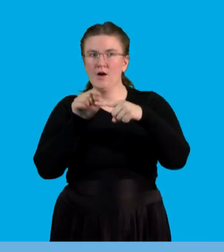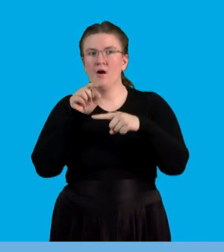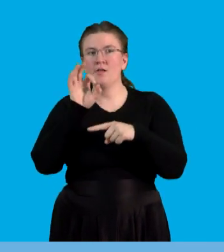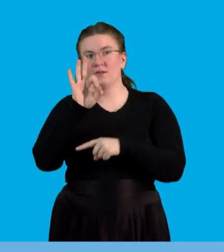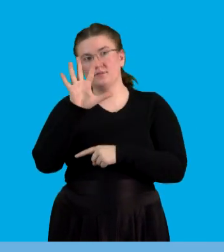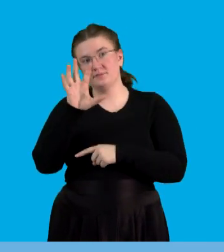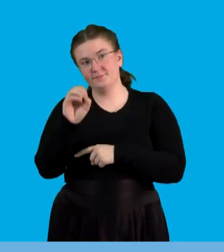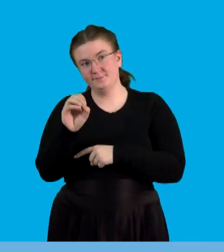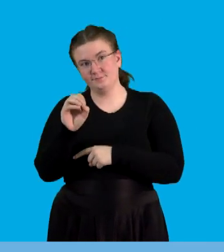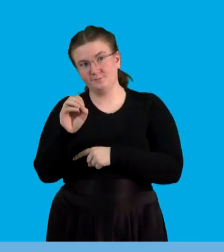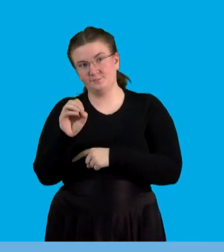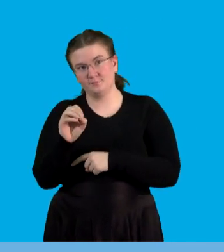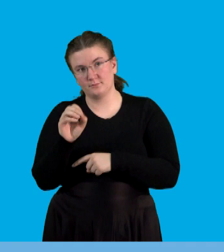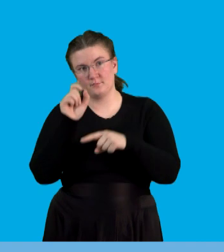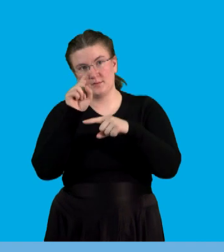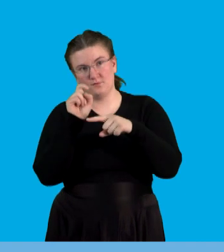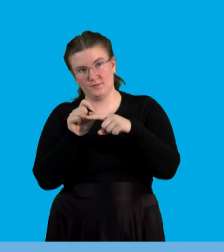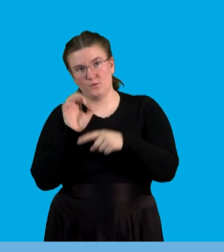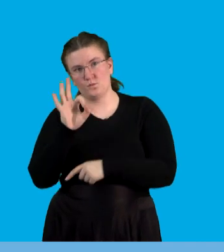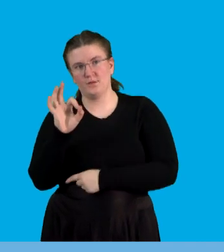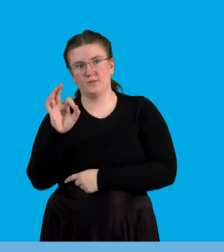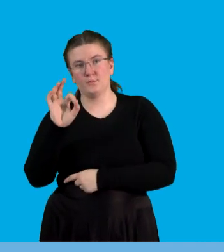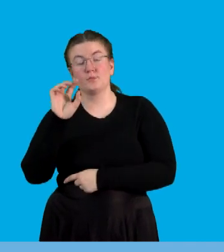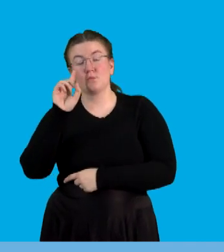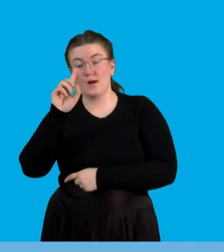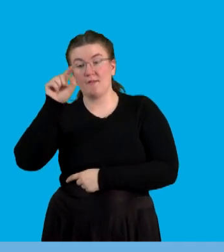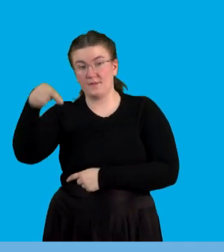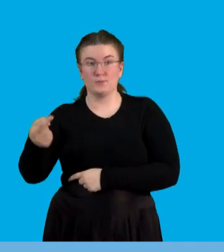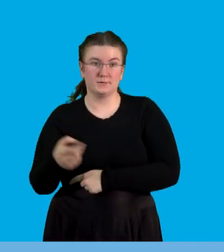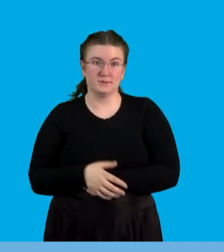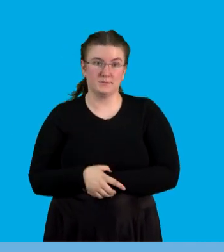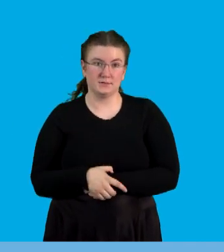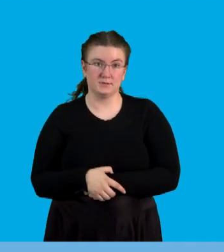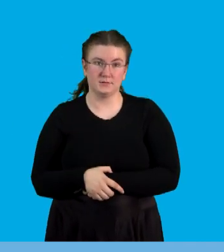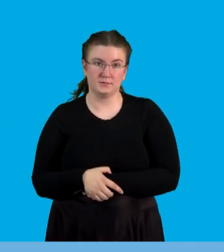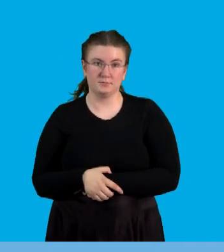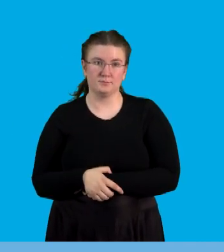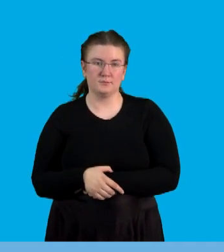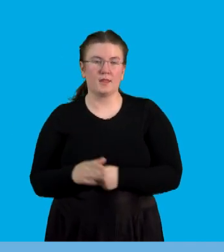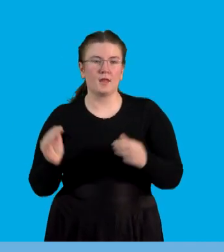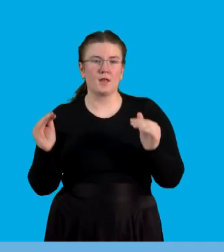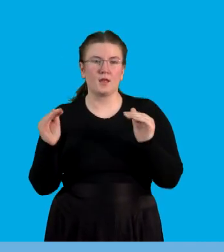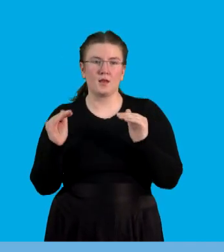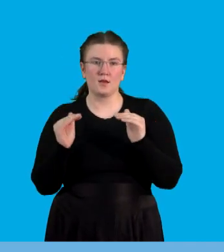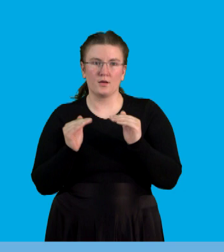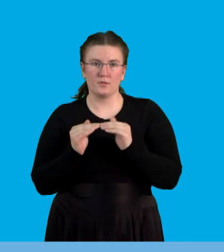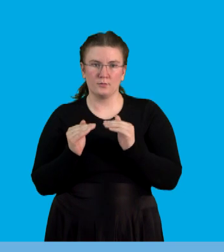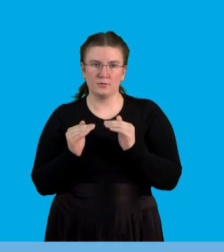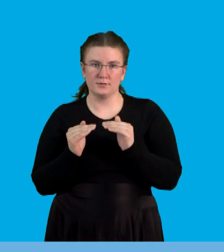the 350 by 1,000. And that is going to give us,